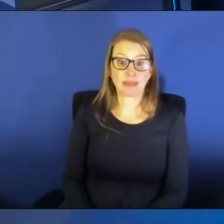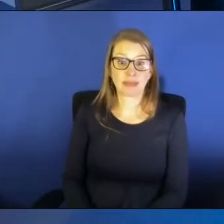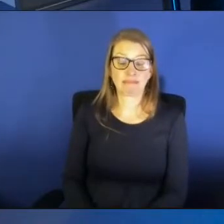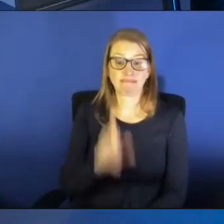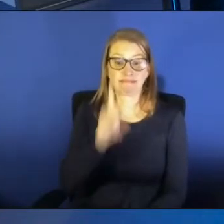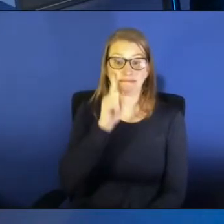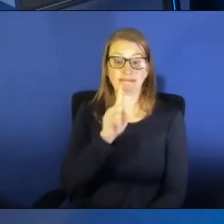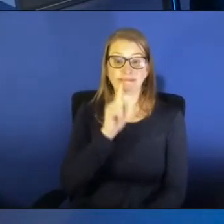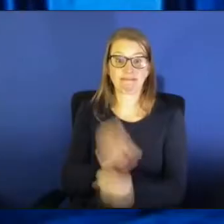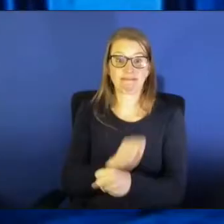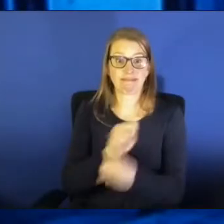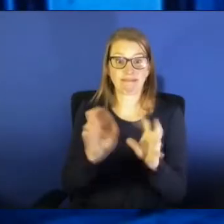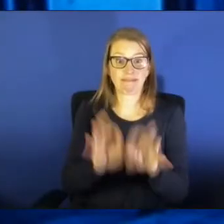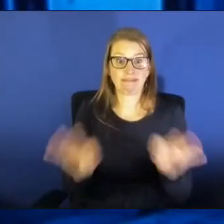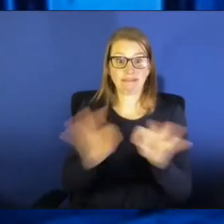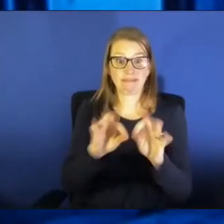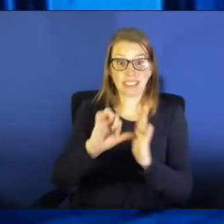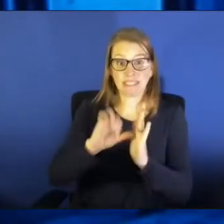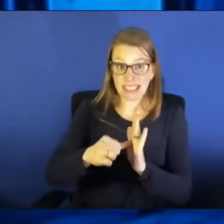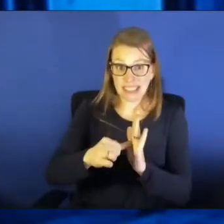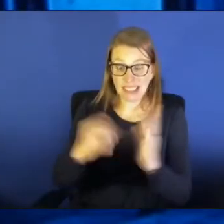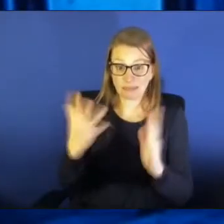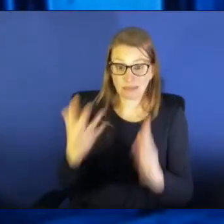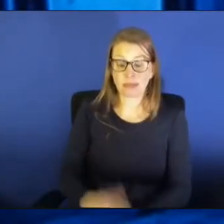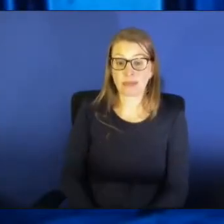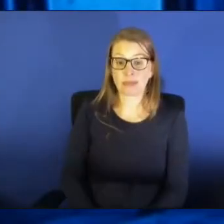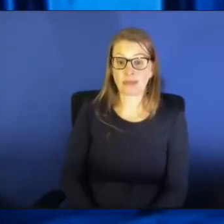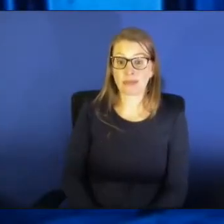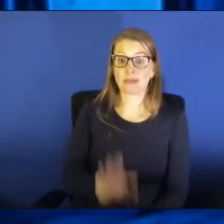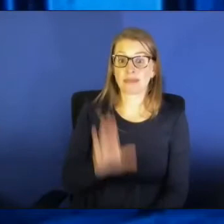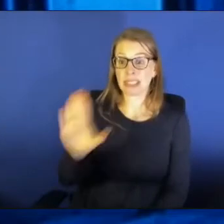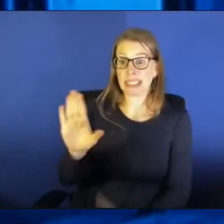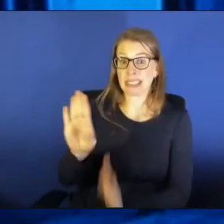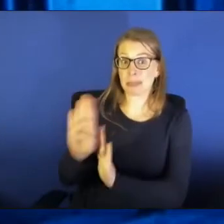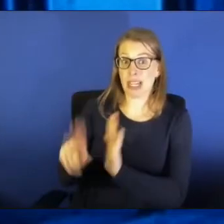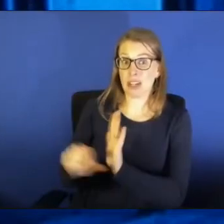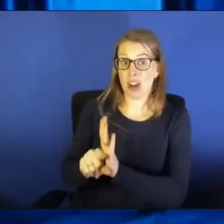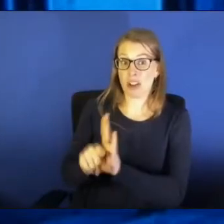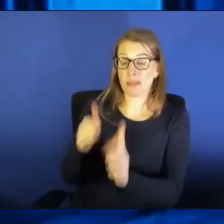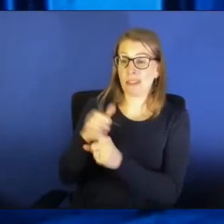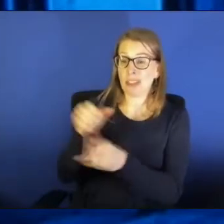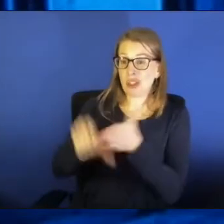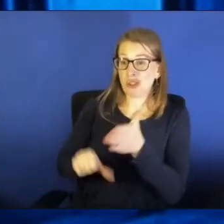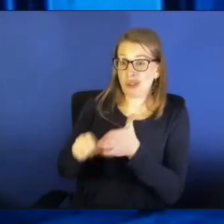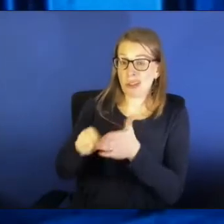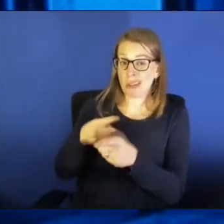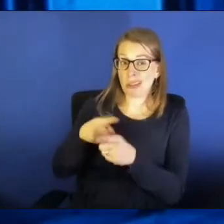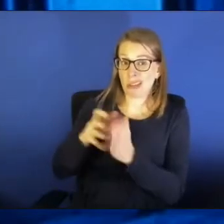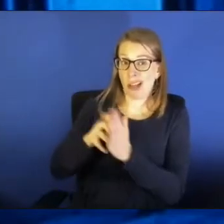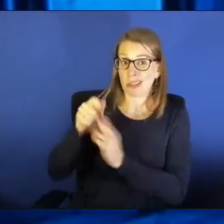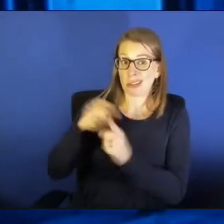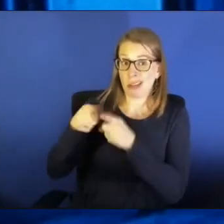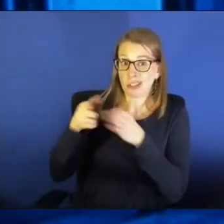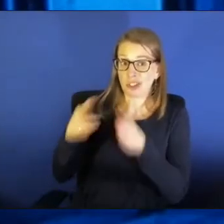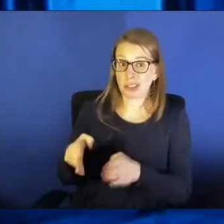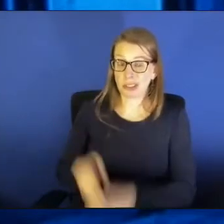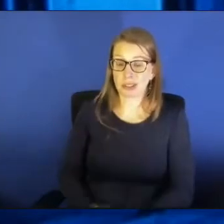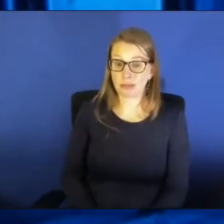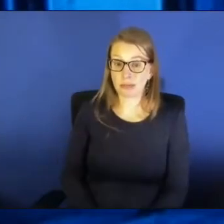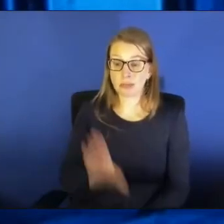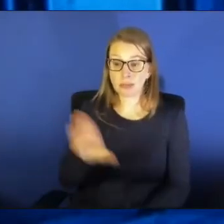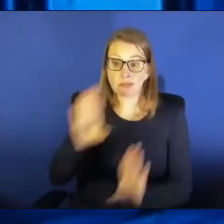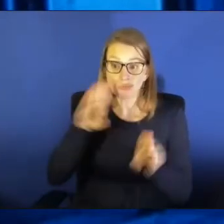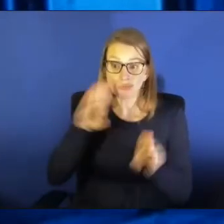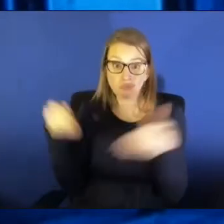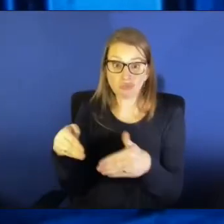to emphasize Dr. Selby's background as a surgical oncologist. His focus is the treatment of malignant